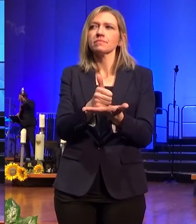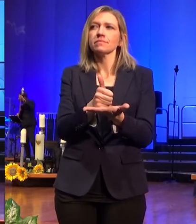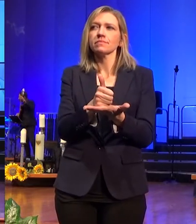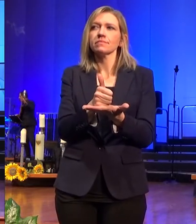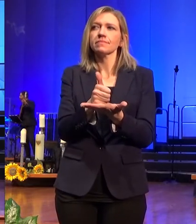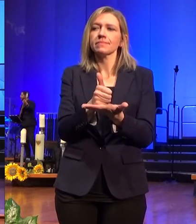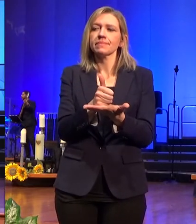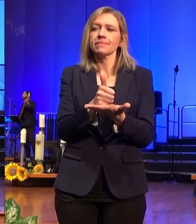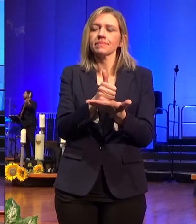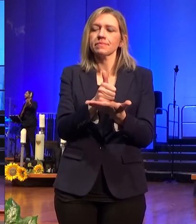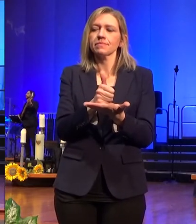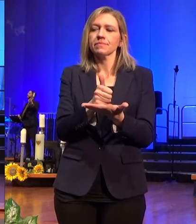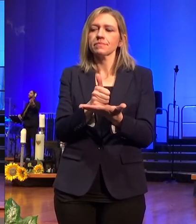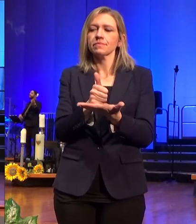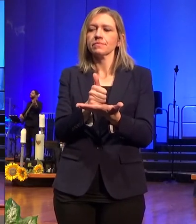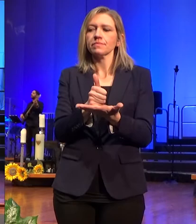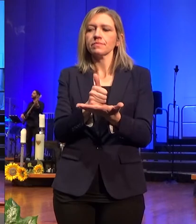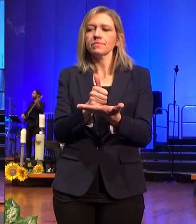amen.